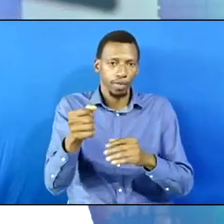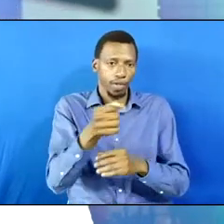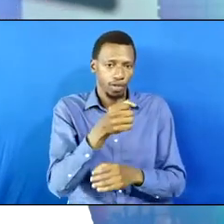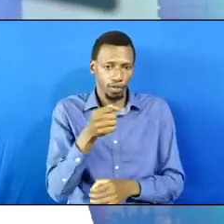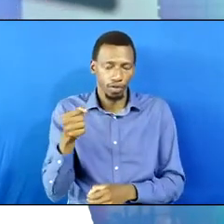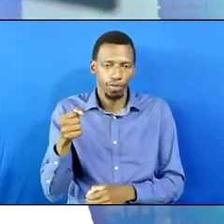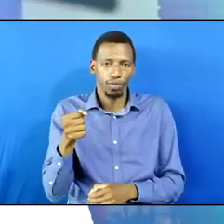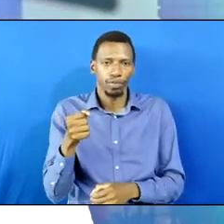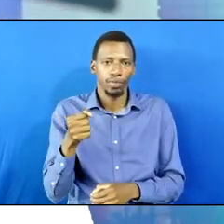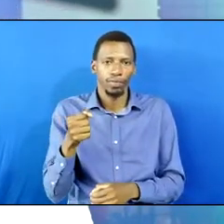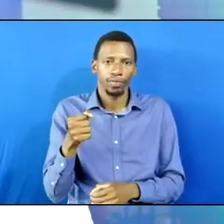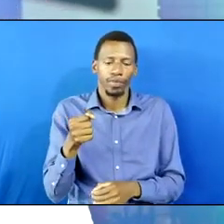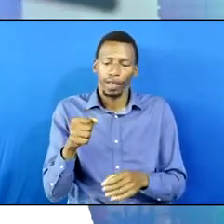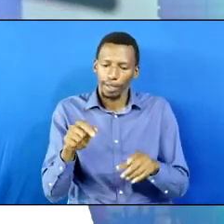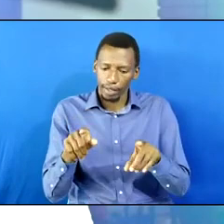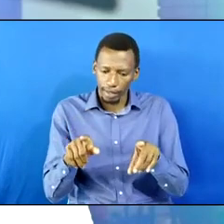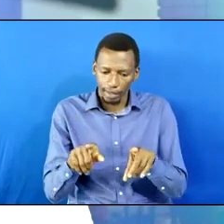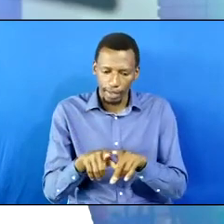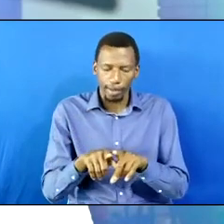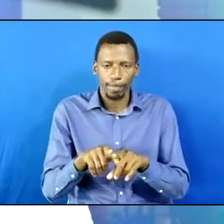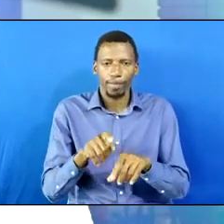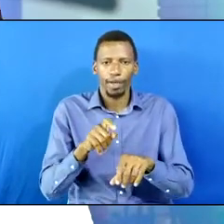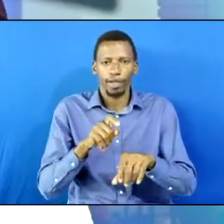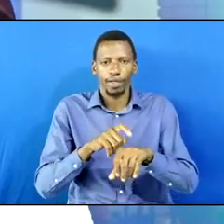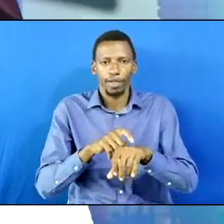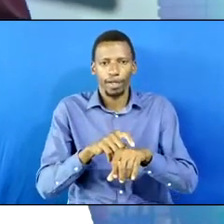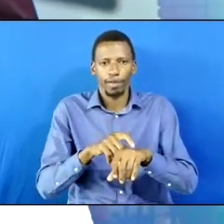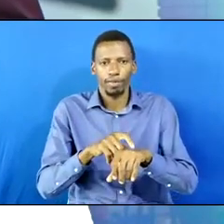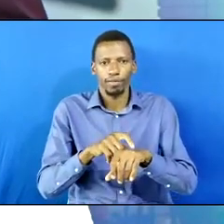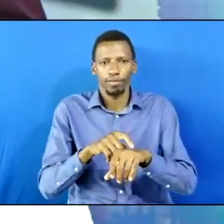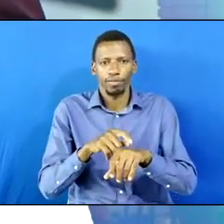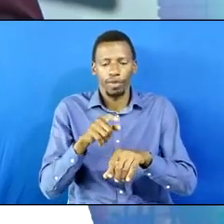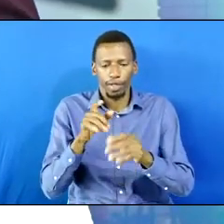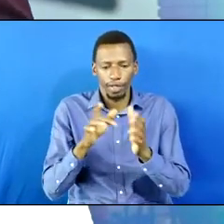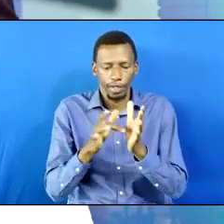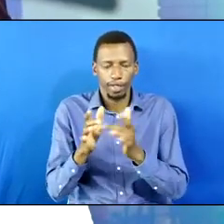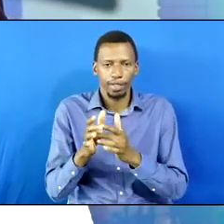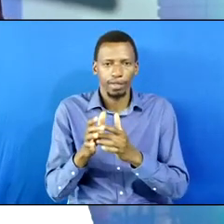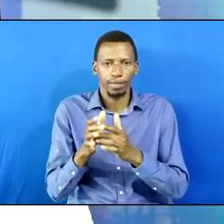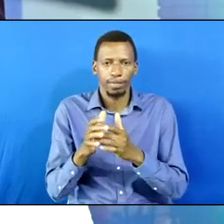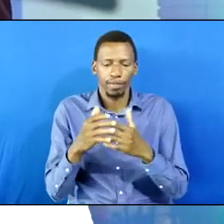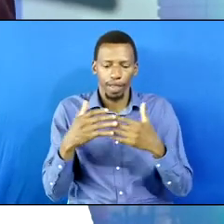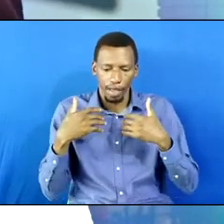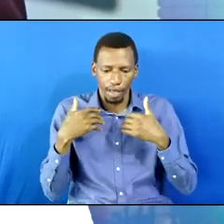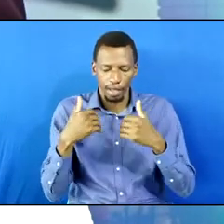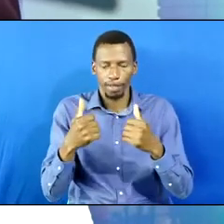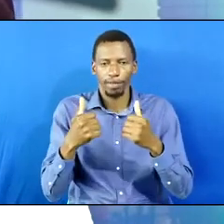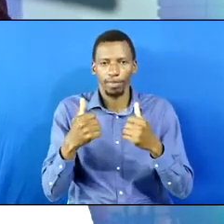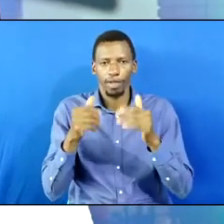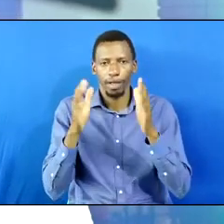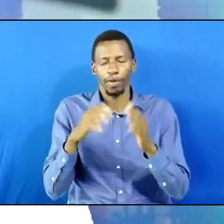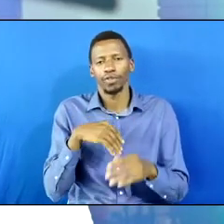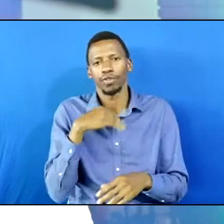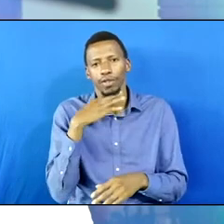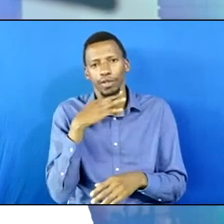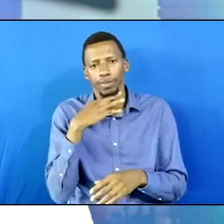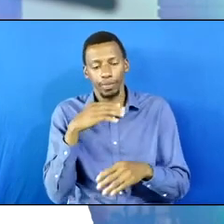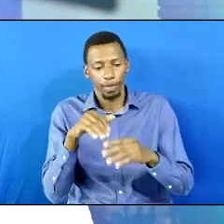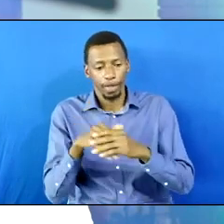in the cleansing of the leper and of those defiled by contact with the dead. In the psalmist, the